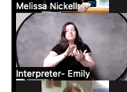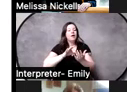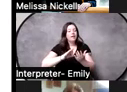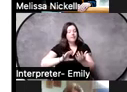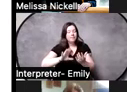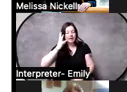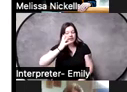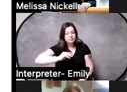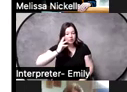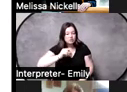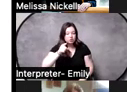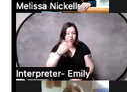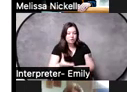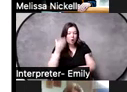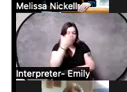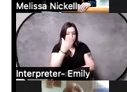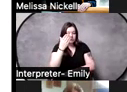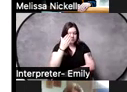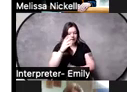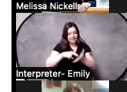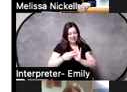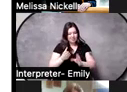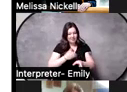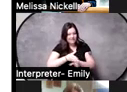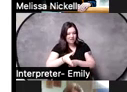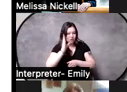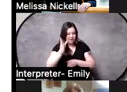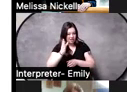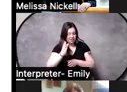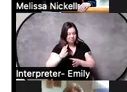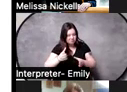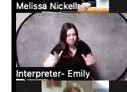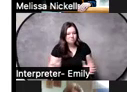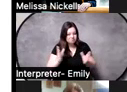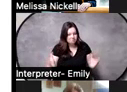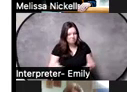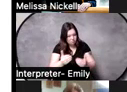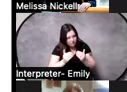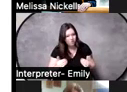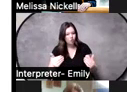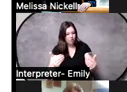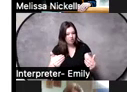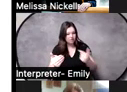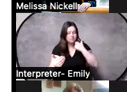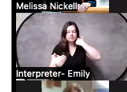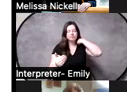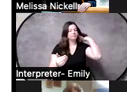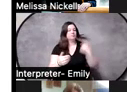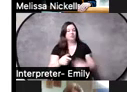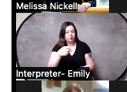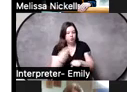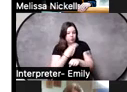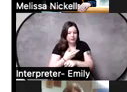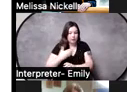this going to move the field forward in a substantial way? Are you using state-of-the-art technology? If there are pitfalls, have you addressed